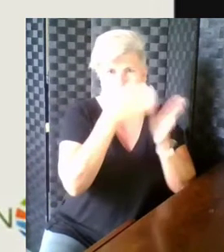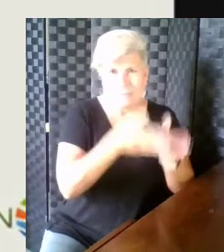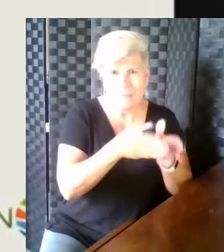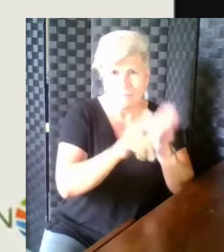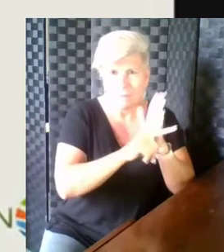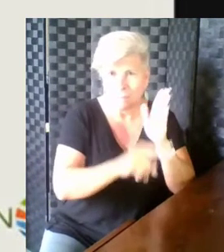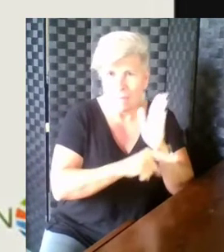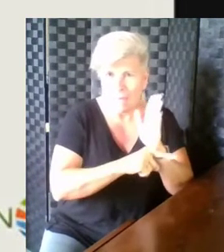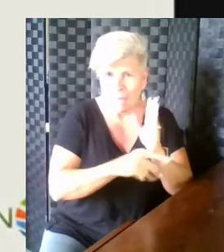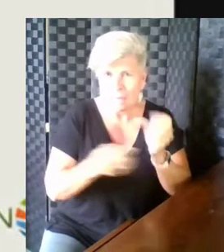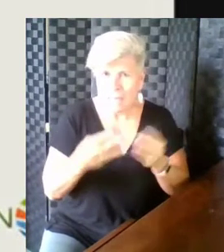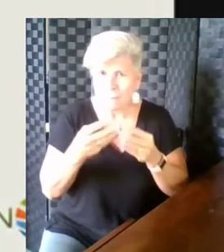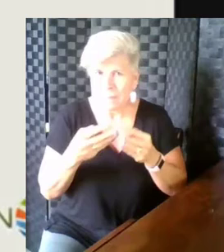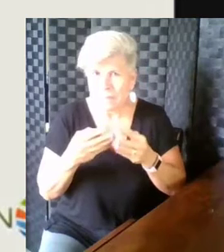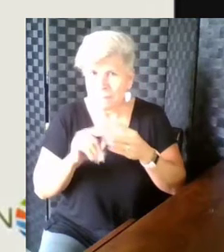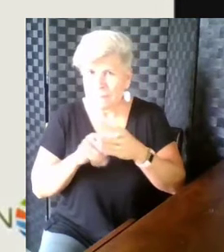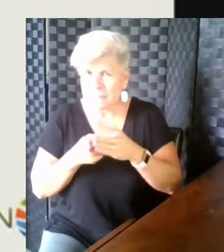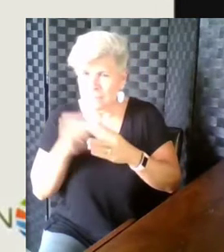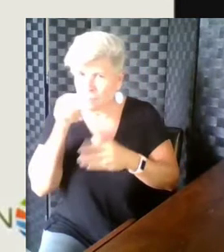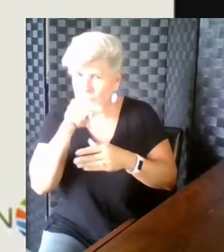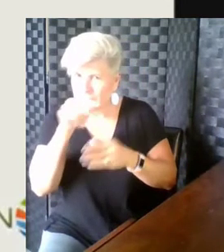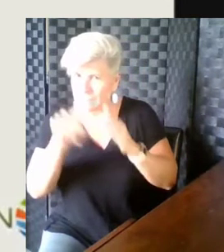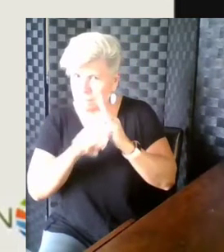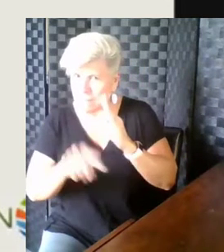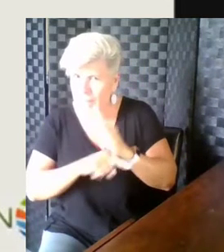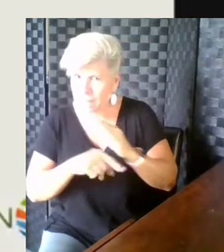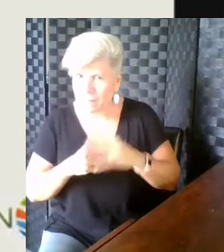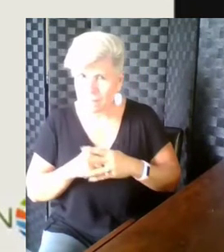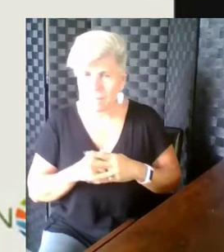in the bag to begin with?